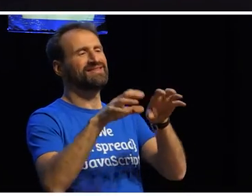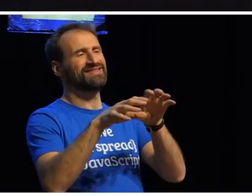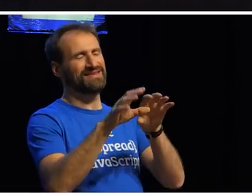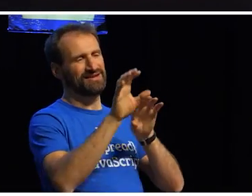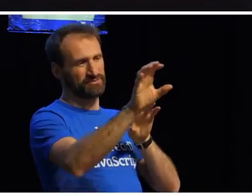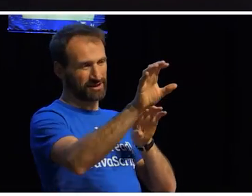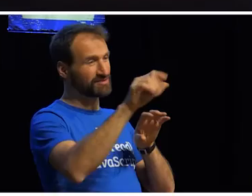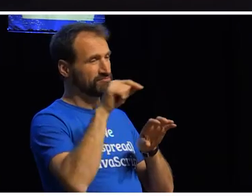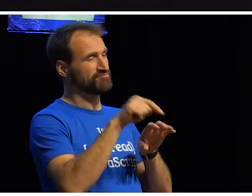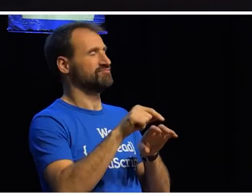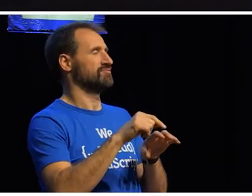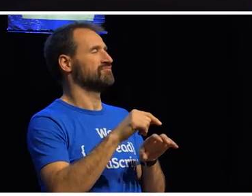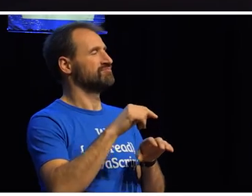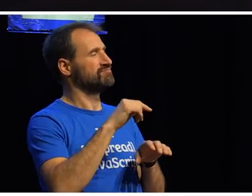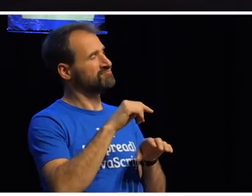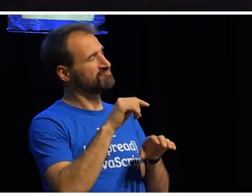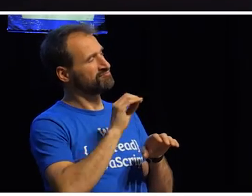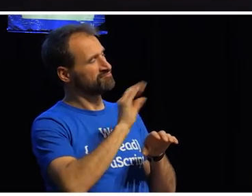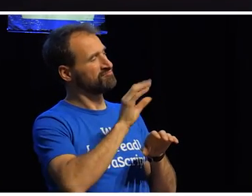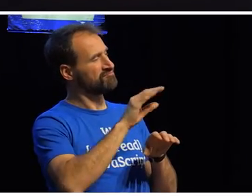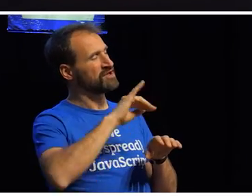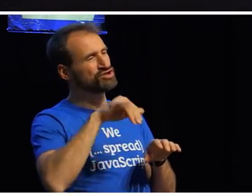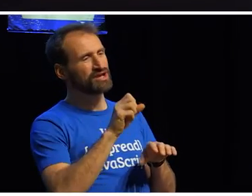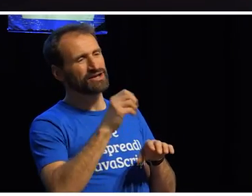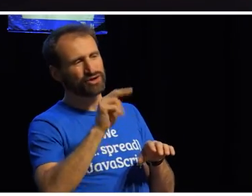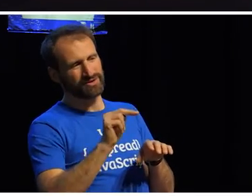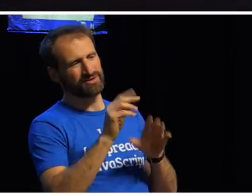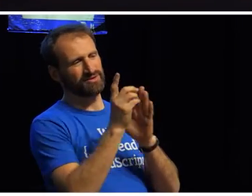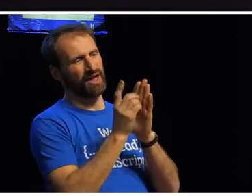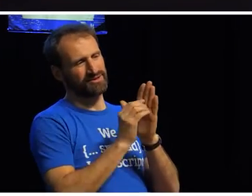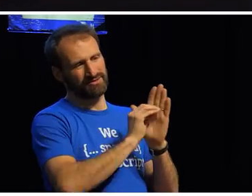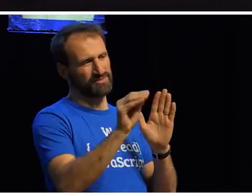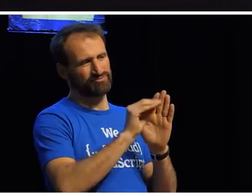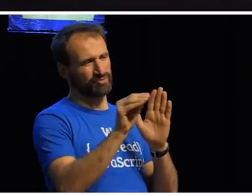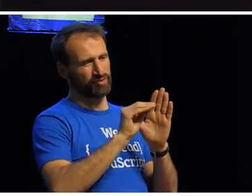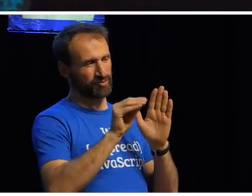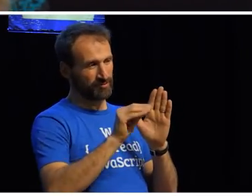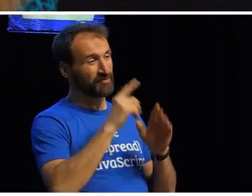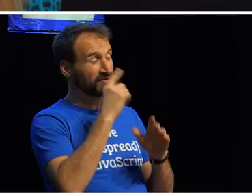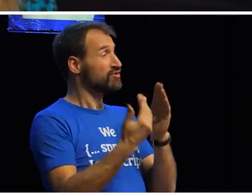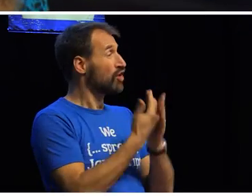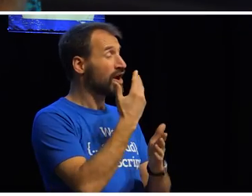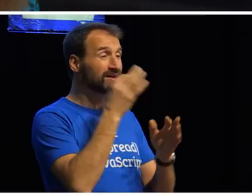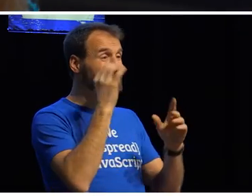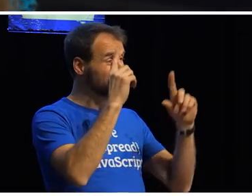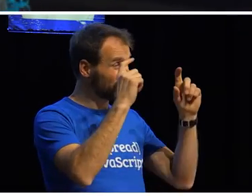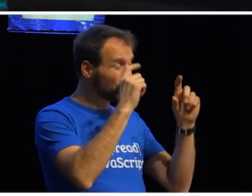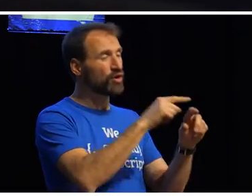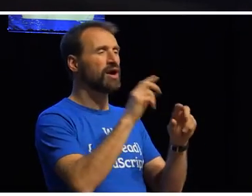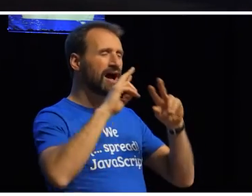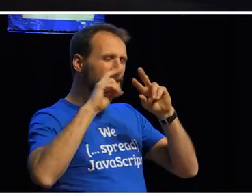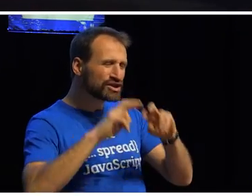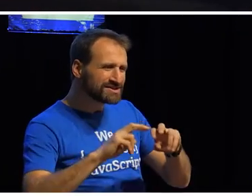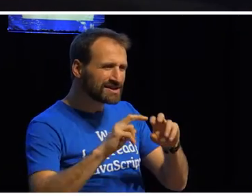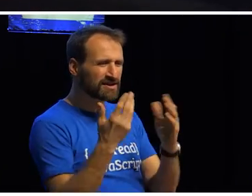all those. So when they get new photo, new set of photo, it analyzes it and compares it with the existing